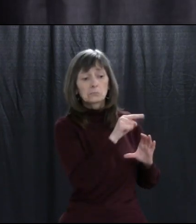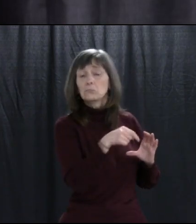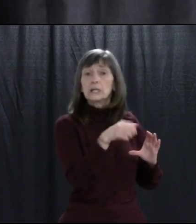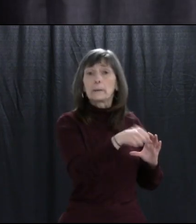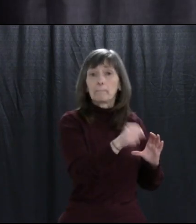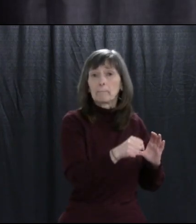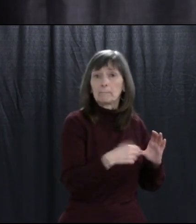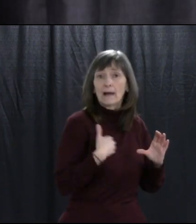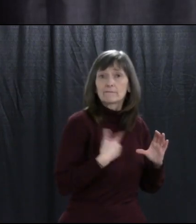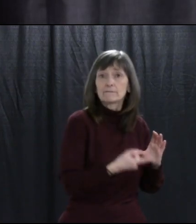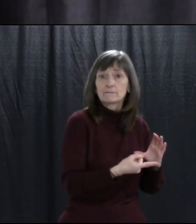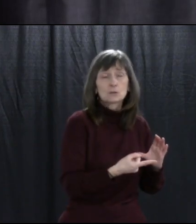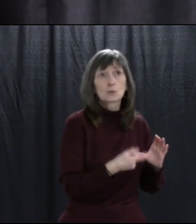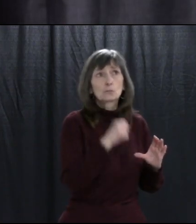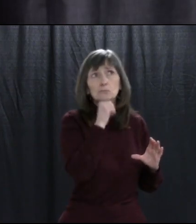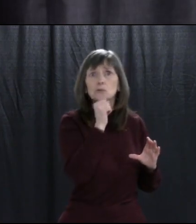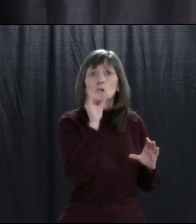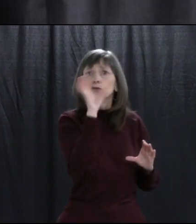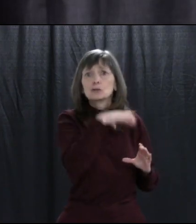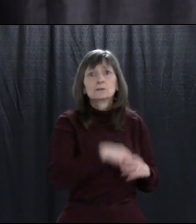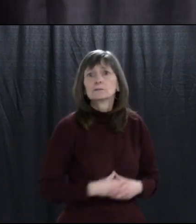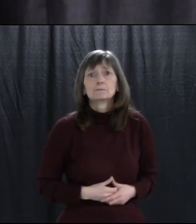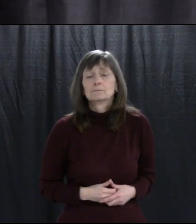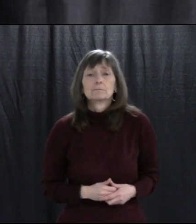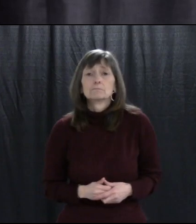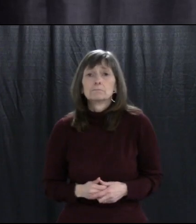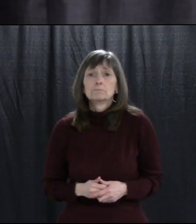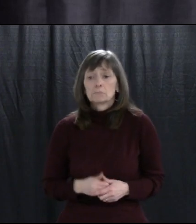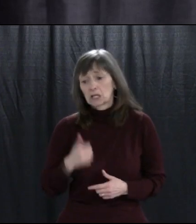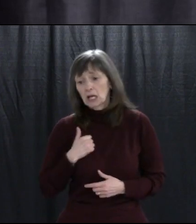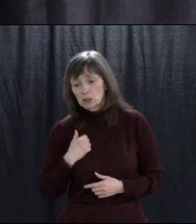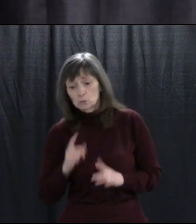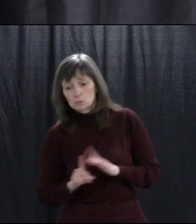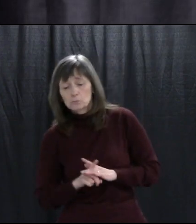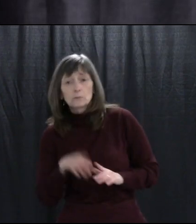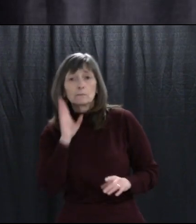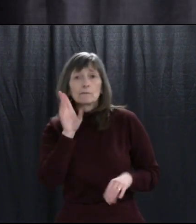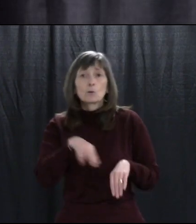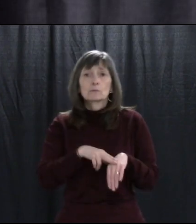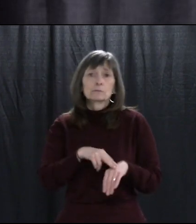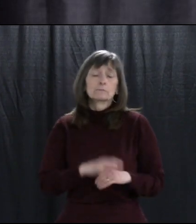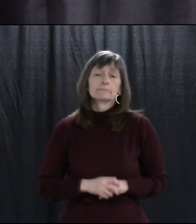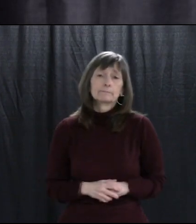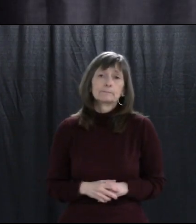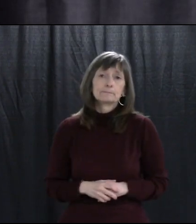not unusual to see some children here in Canada as well.